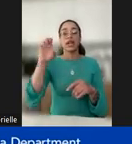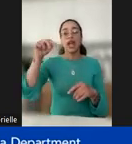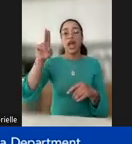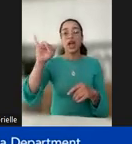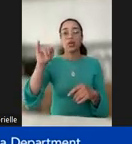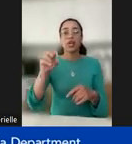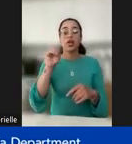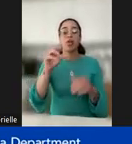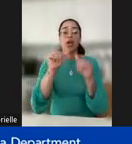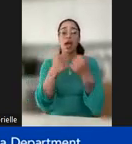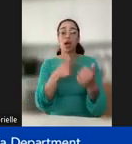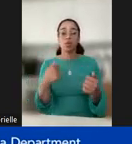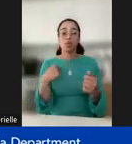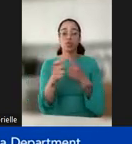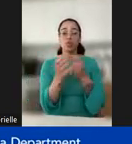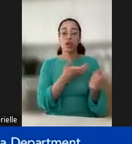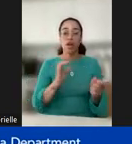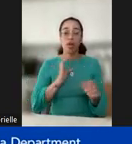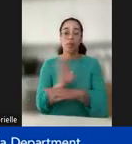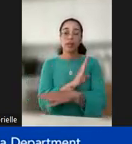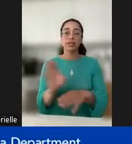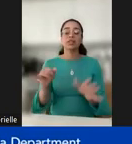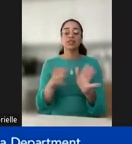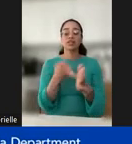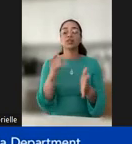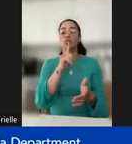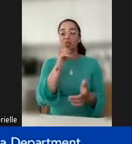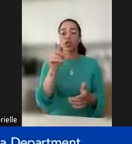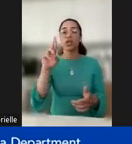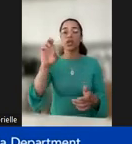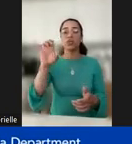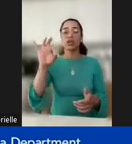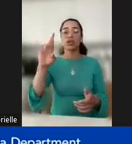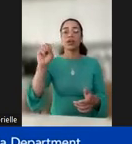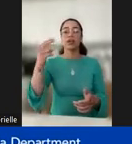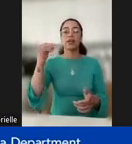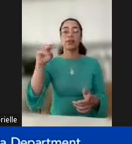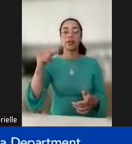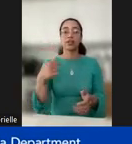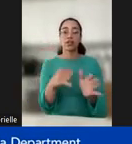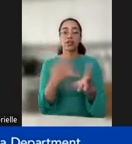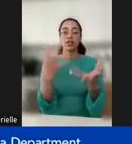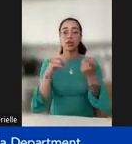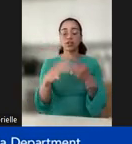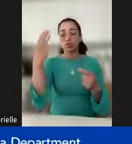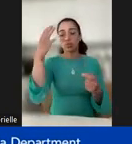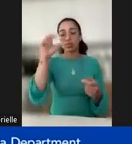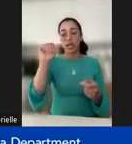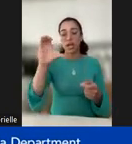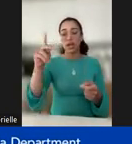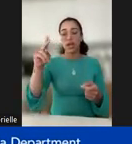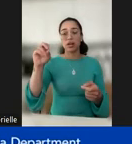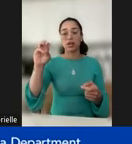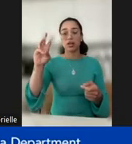is really refreshing. And so, and I just want to acknowledge all of you committee members. You